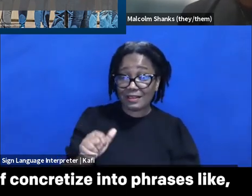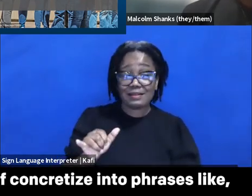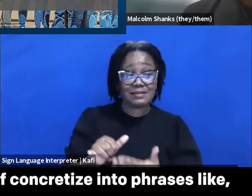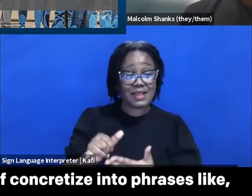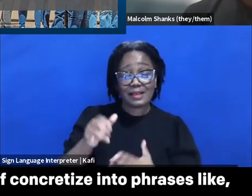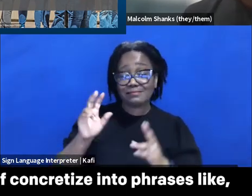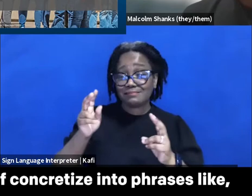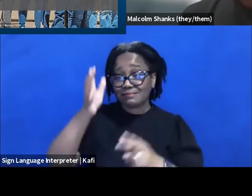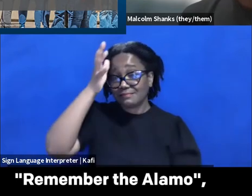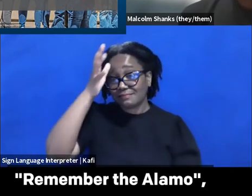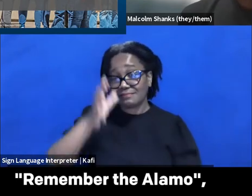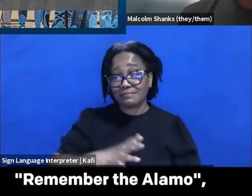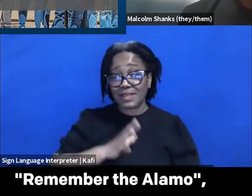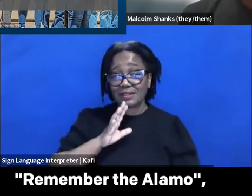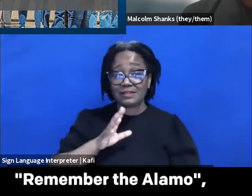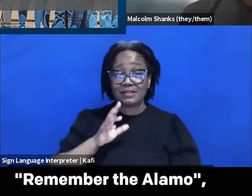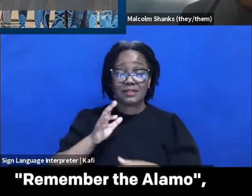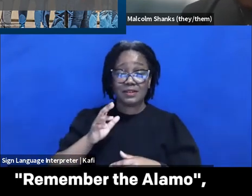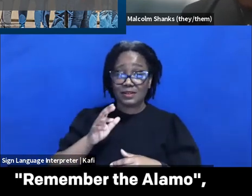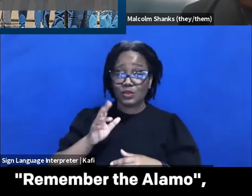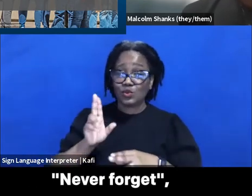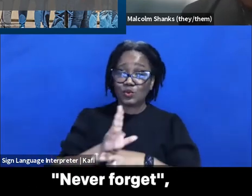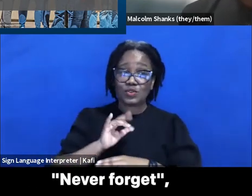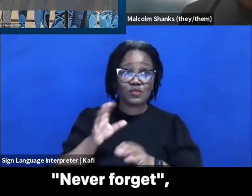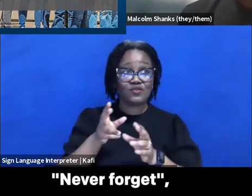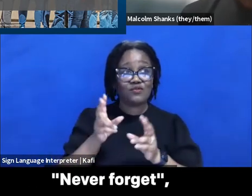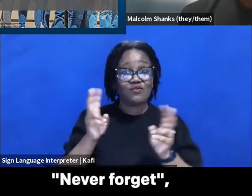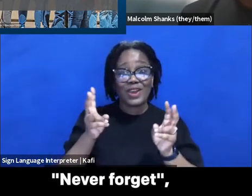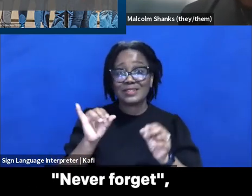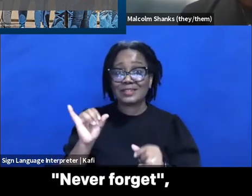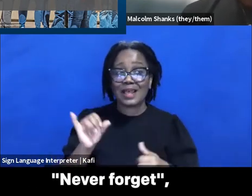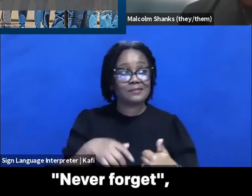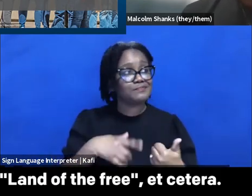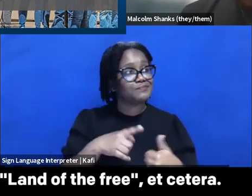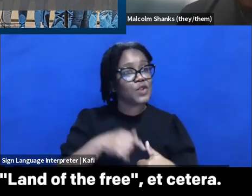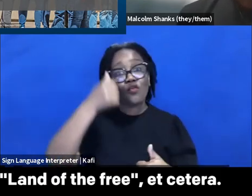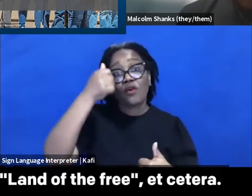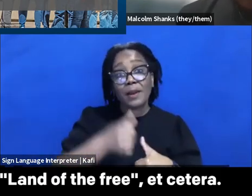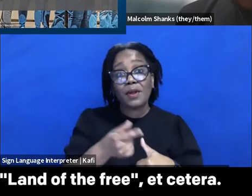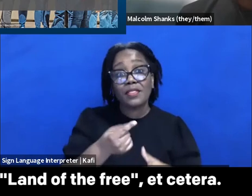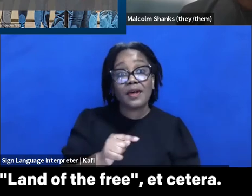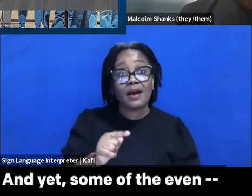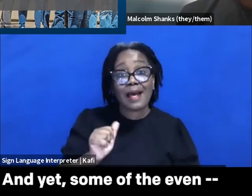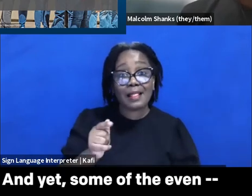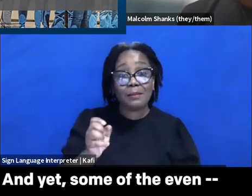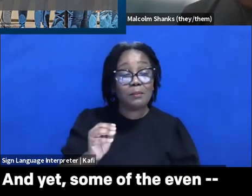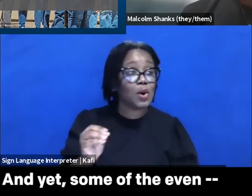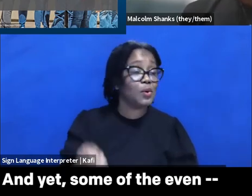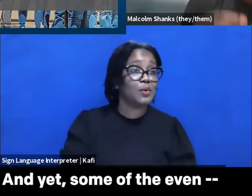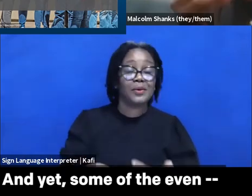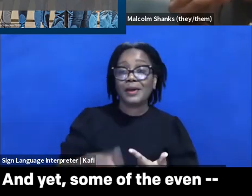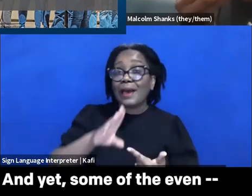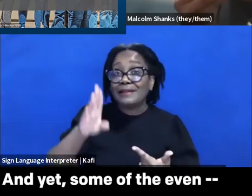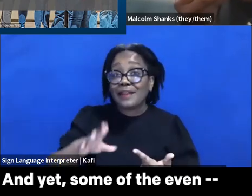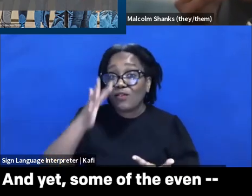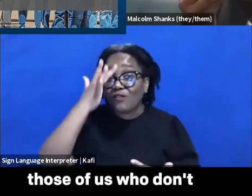concretize into phrases like remember the Alamo, never forget, land of the free, etc. And yet some